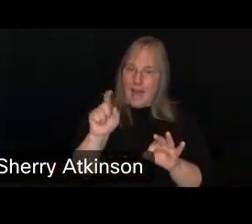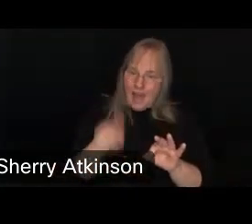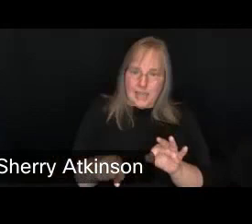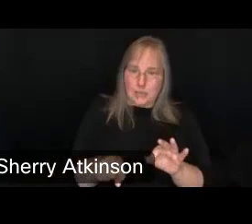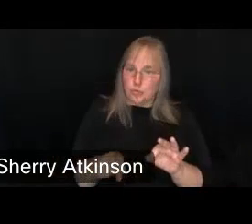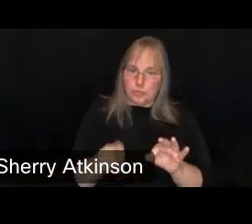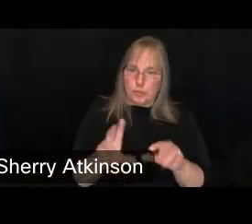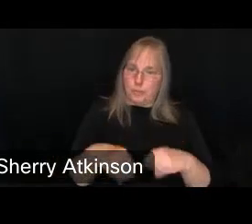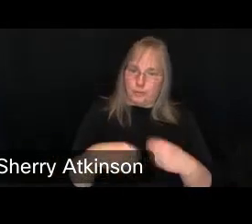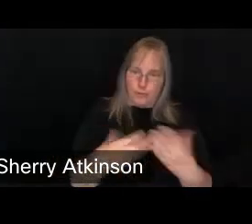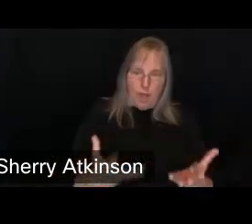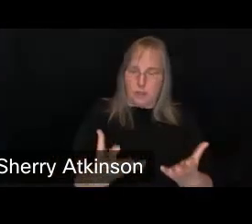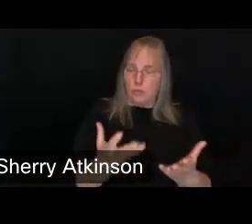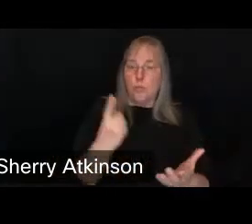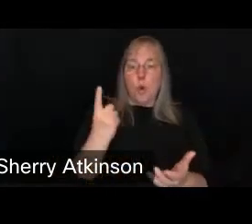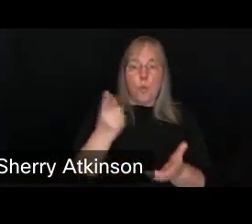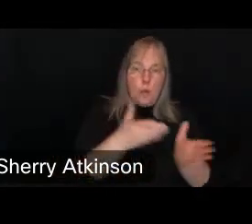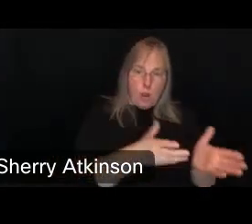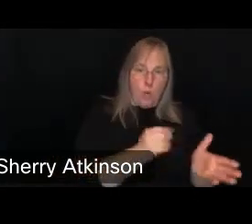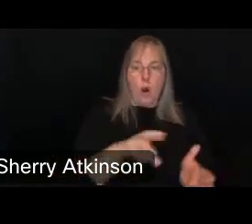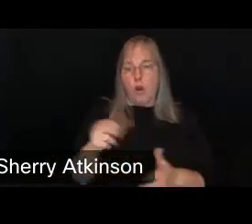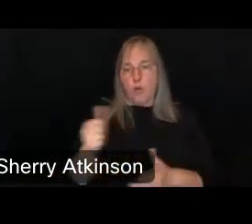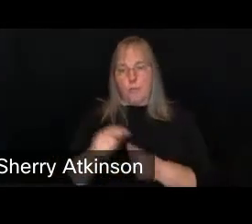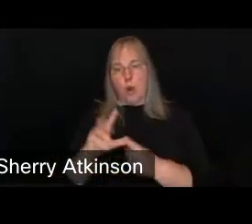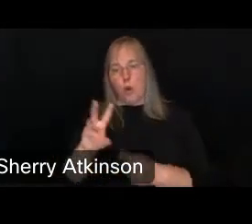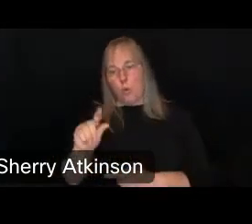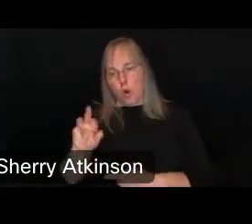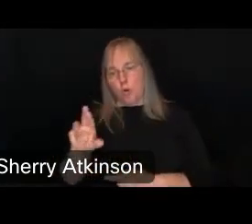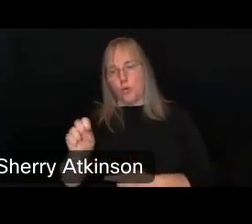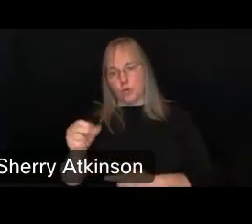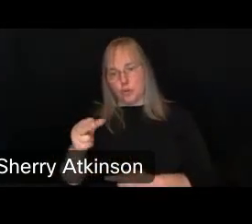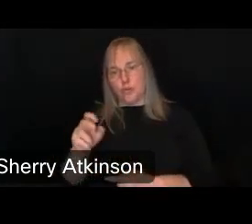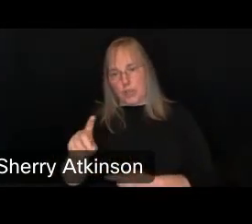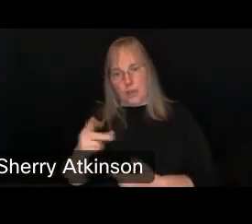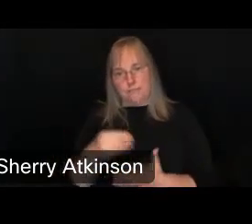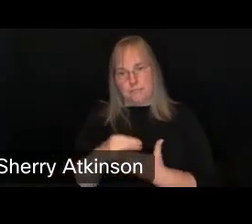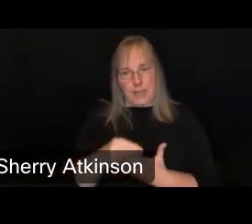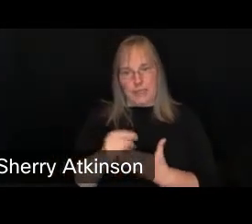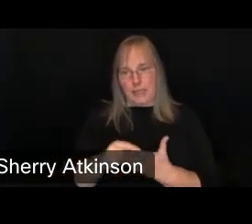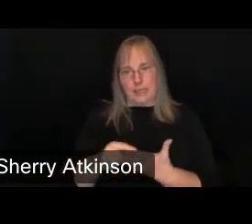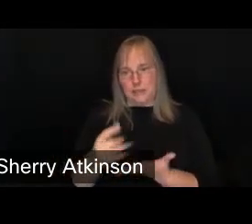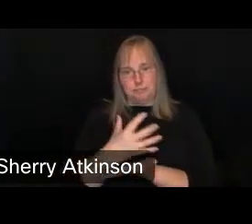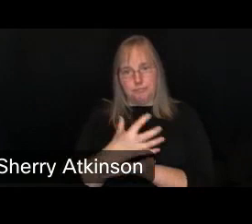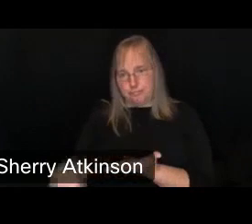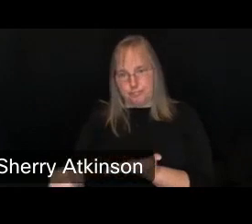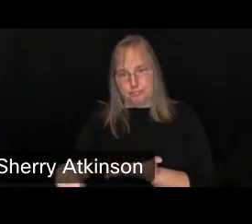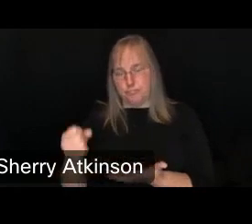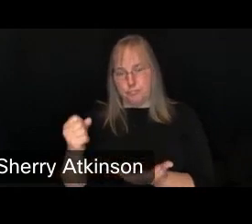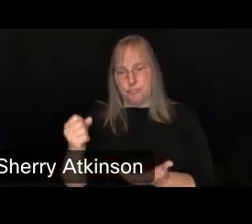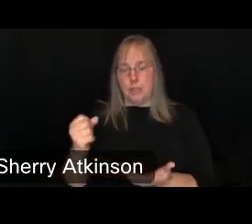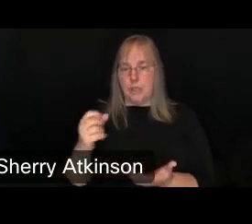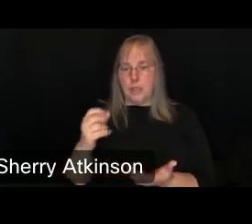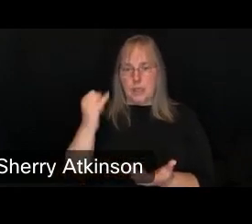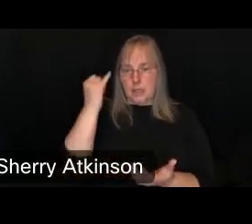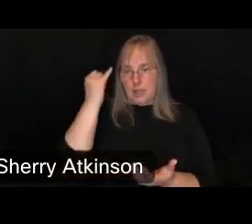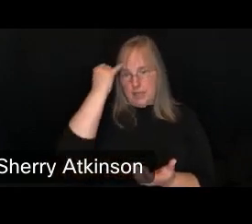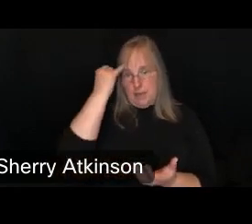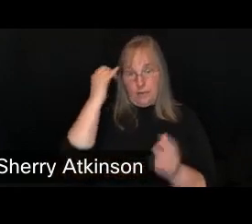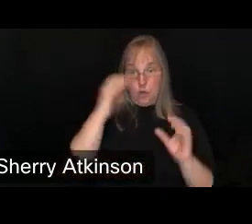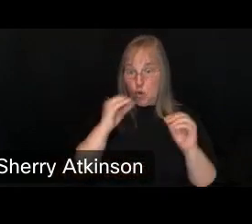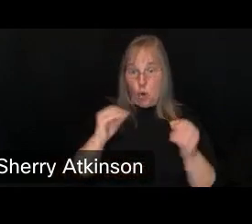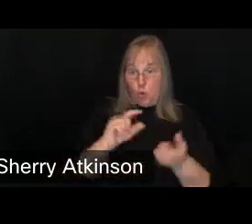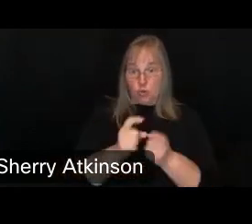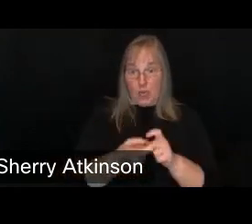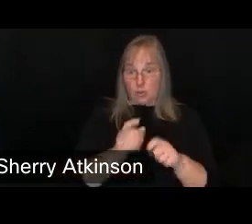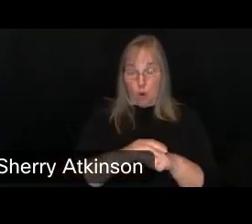the watershed is pretty much exhausted. So if we don't have any change on existing fee, then